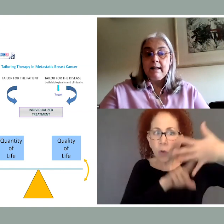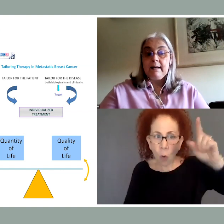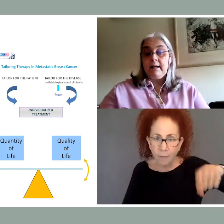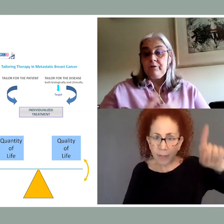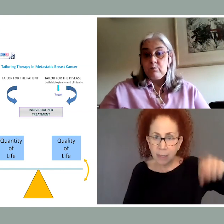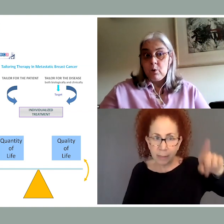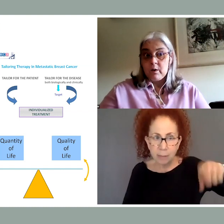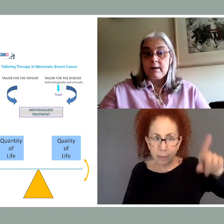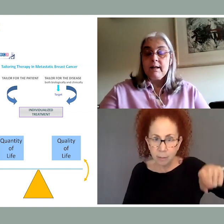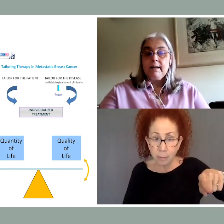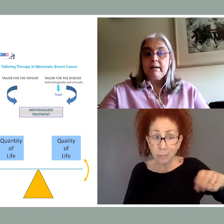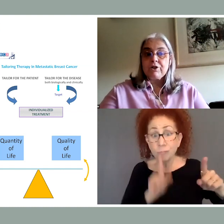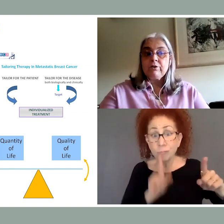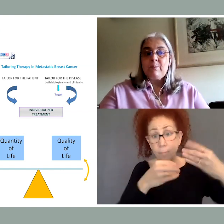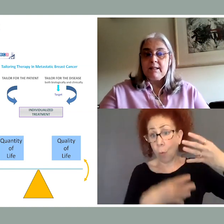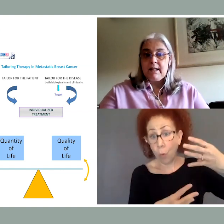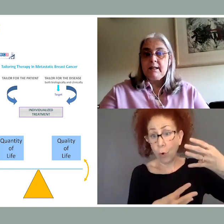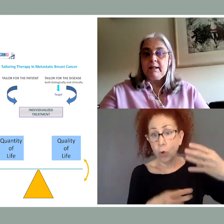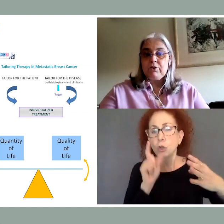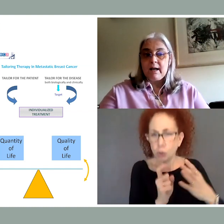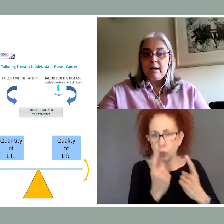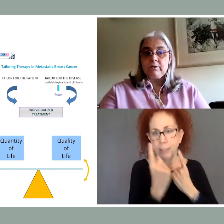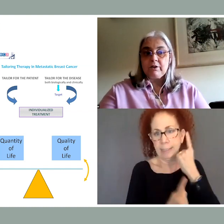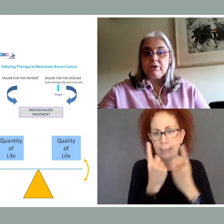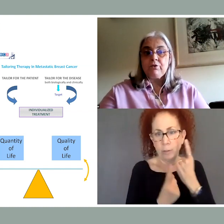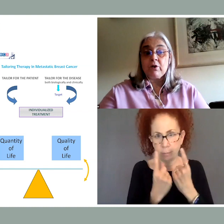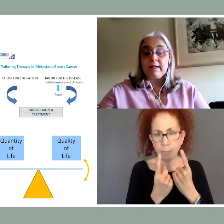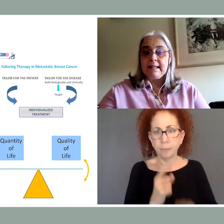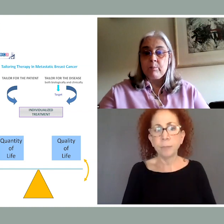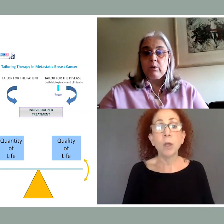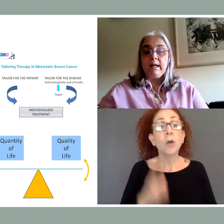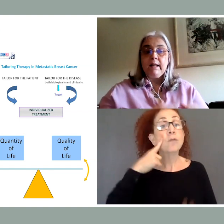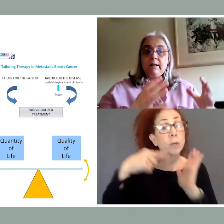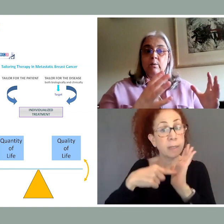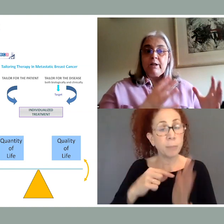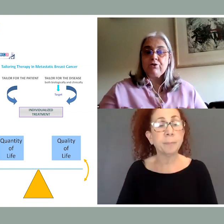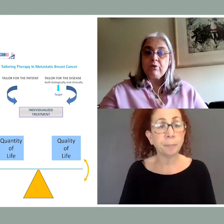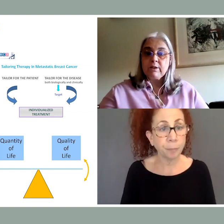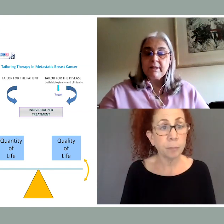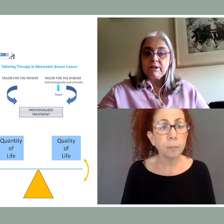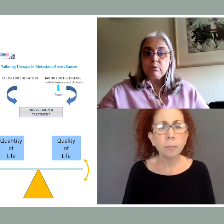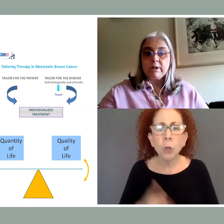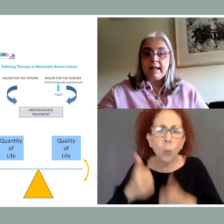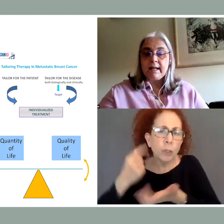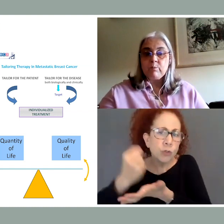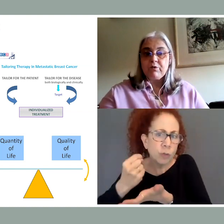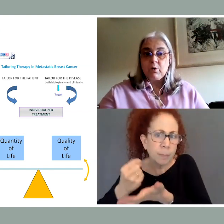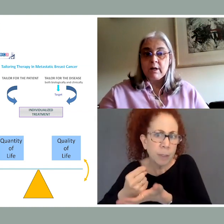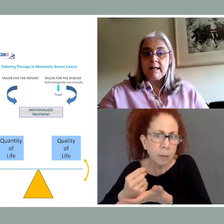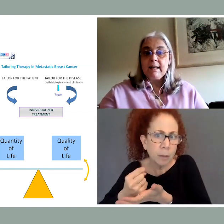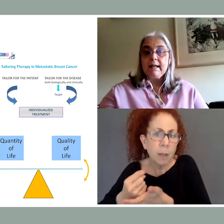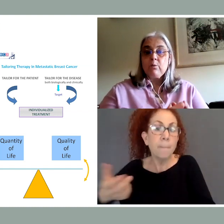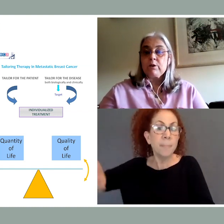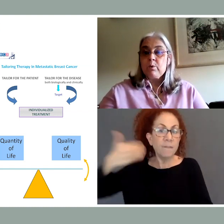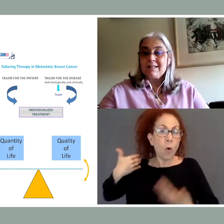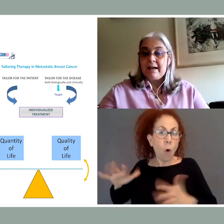here and even more should be taken into account. So for example, which treatments were taken